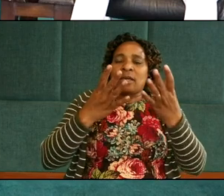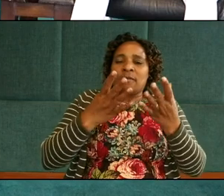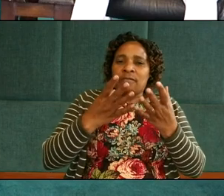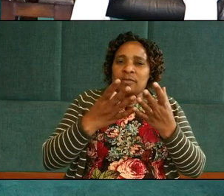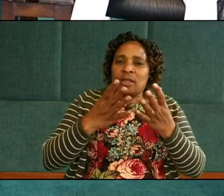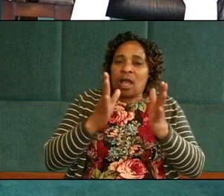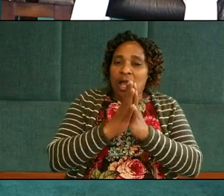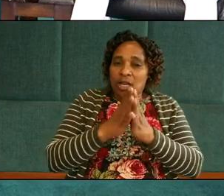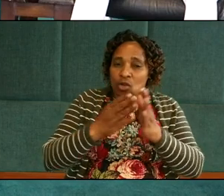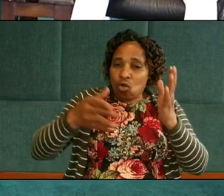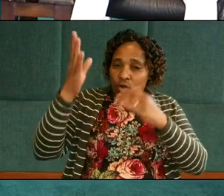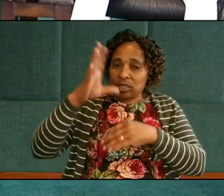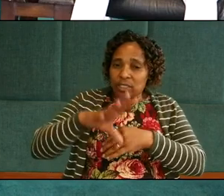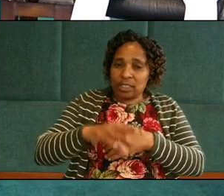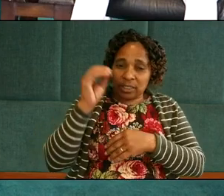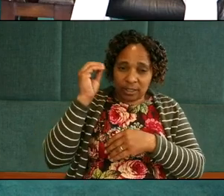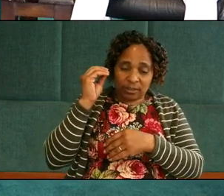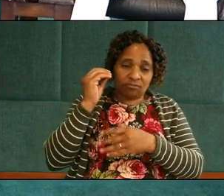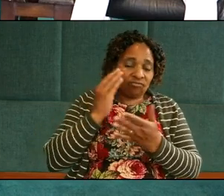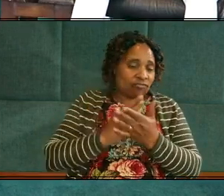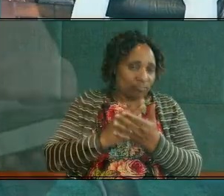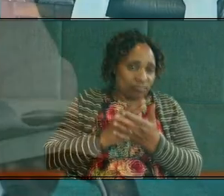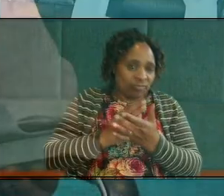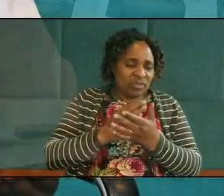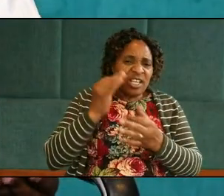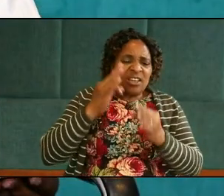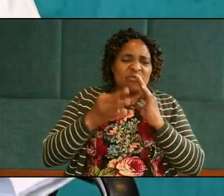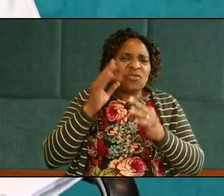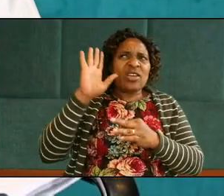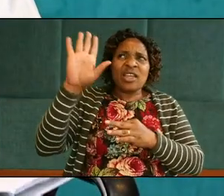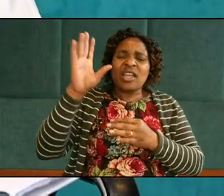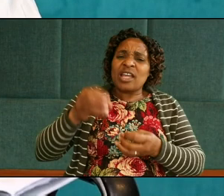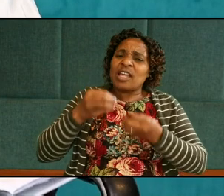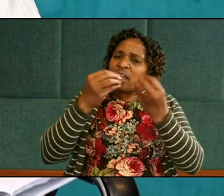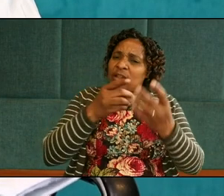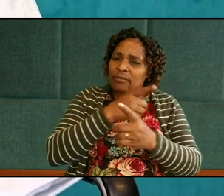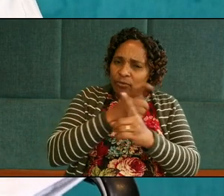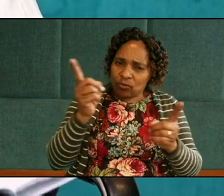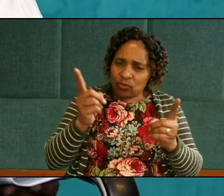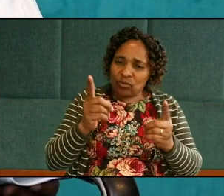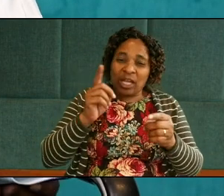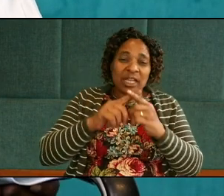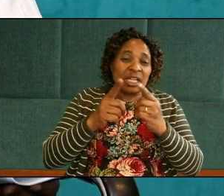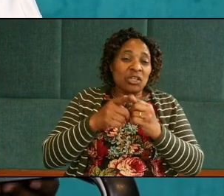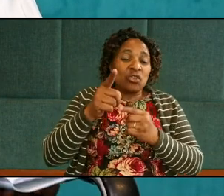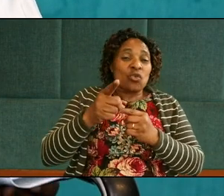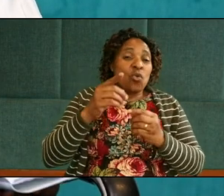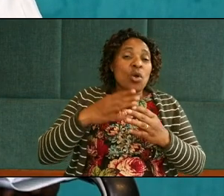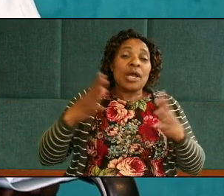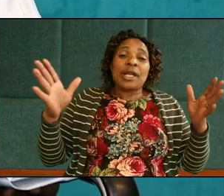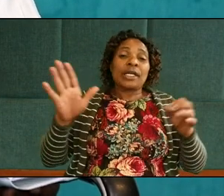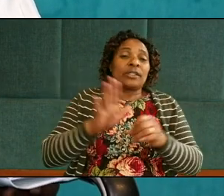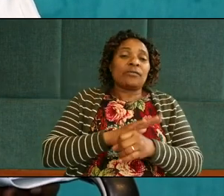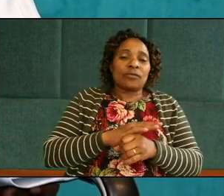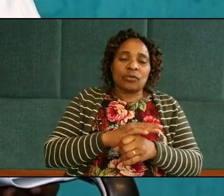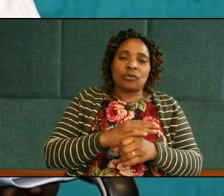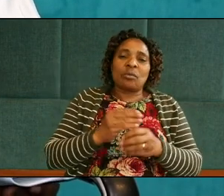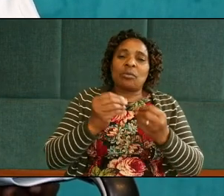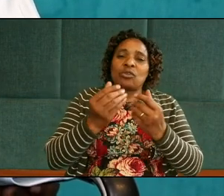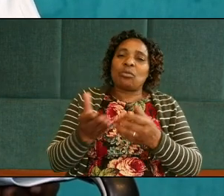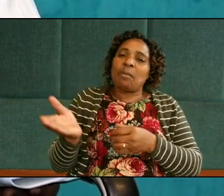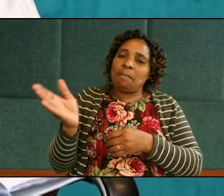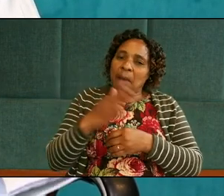takes. Mm-hmm. So if he gives you, and then you're not grateful for what he gave you, he'll take it